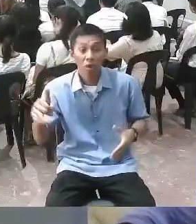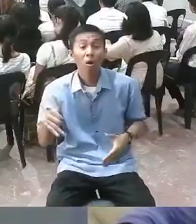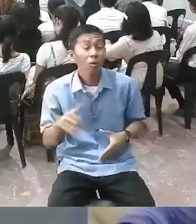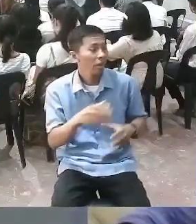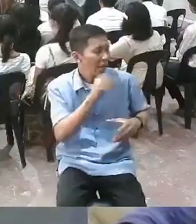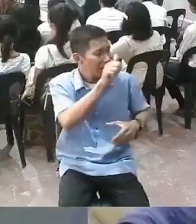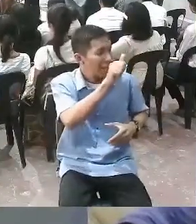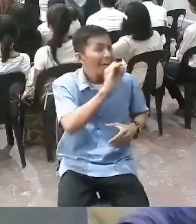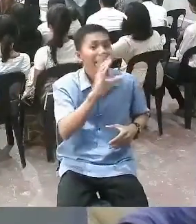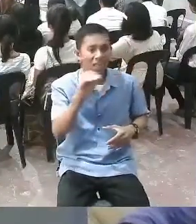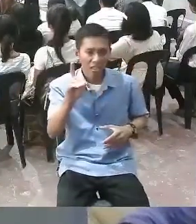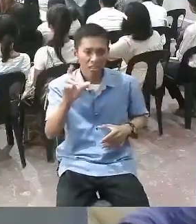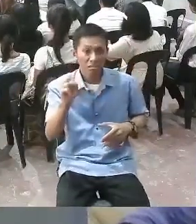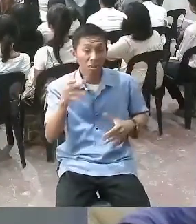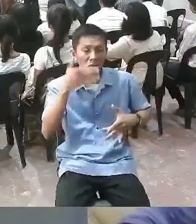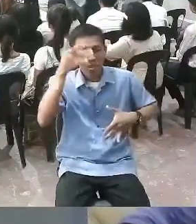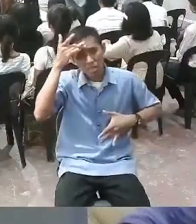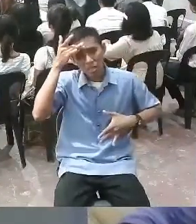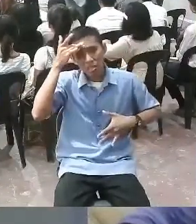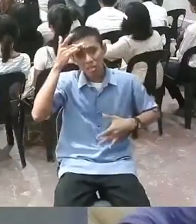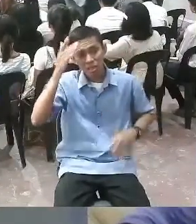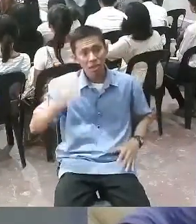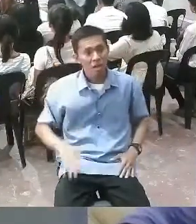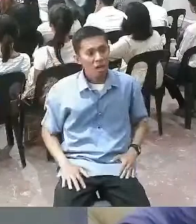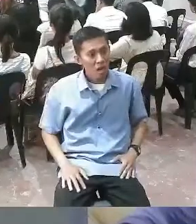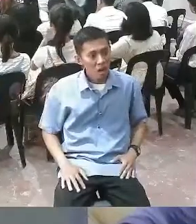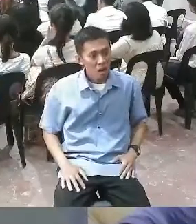worse than that?